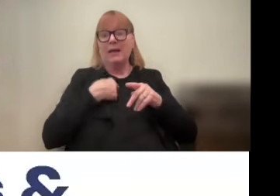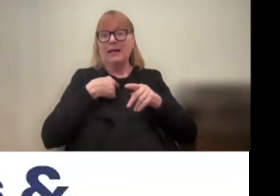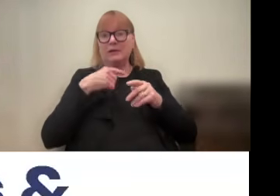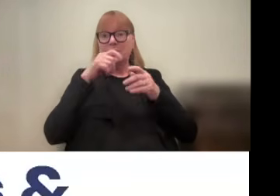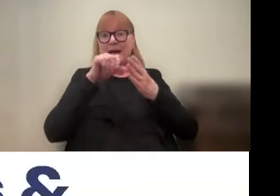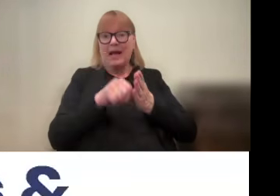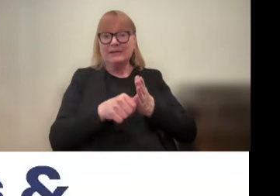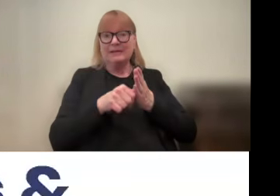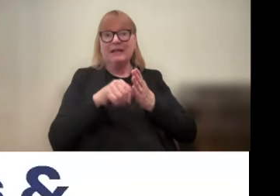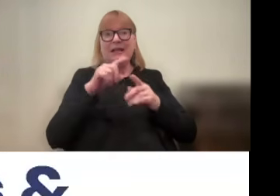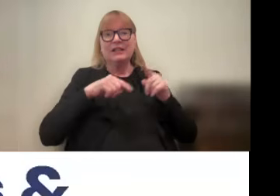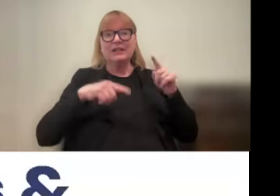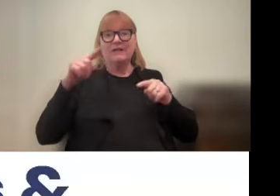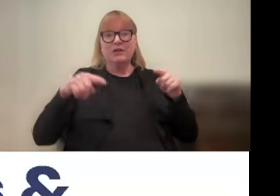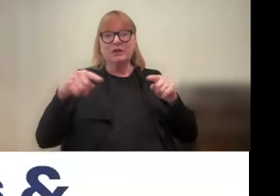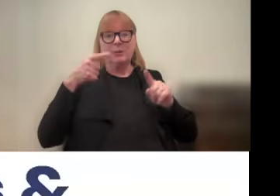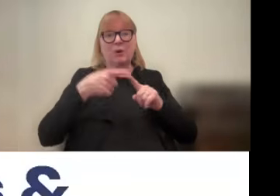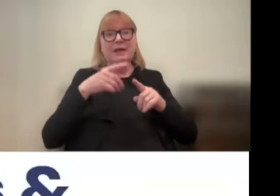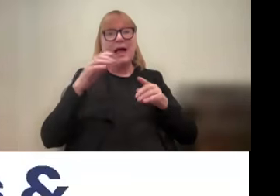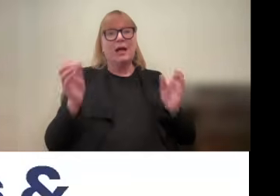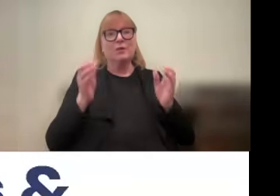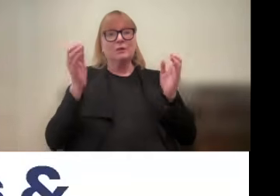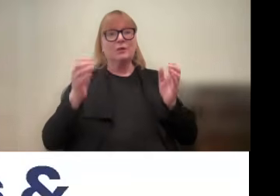viewpoints and foster a more inclusive digital culture.